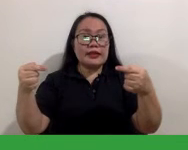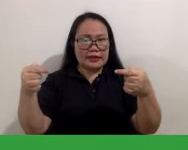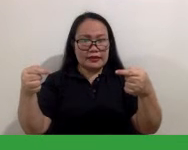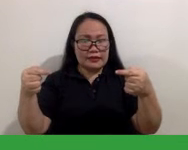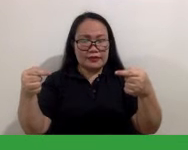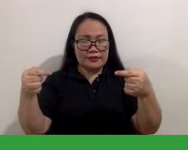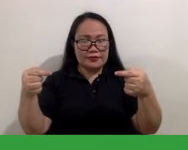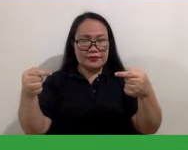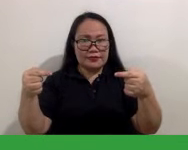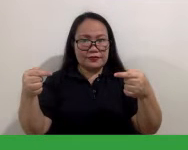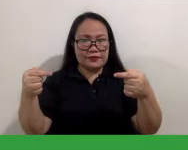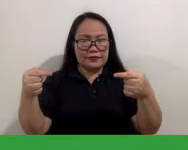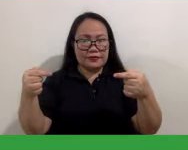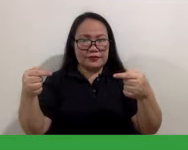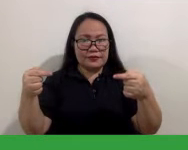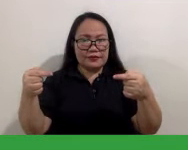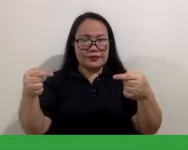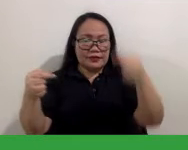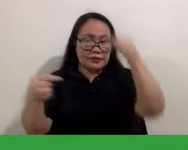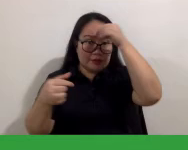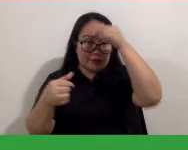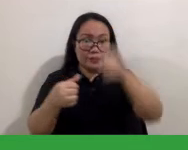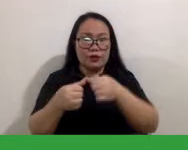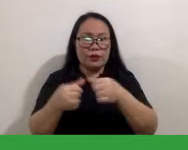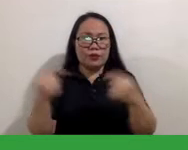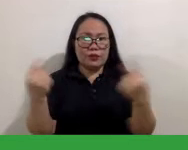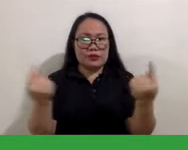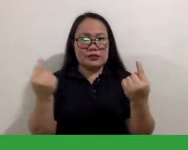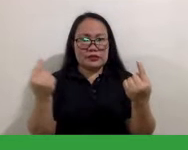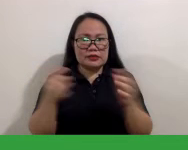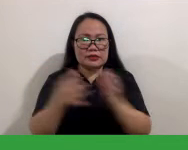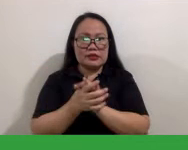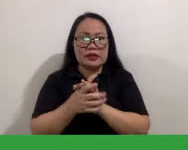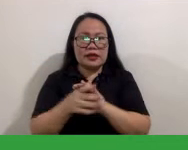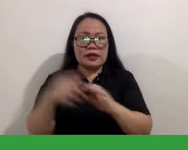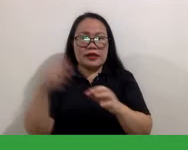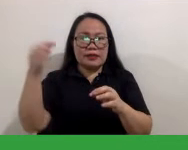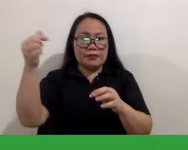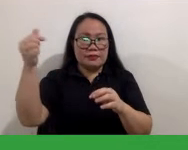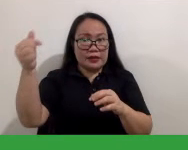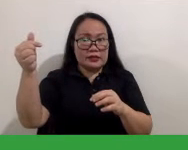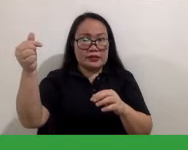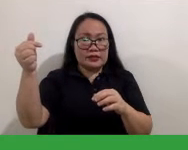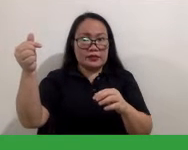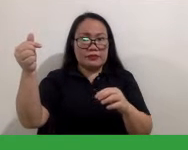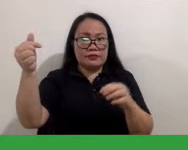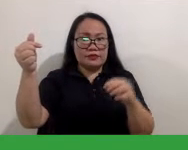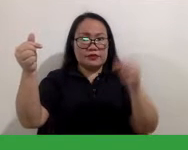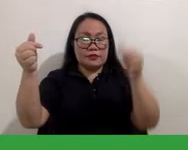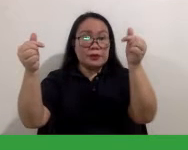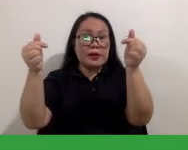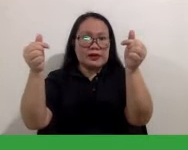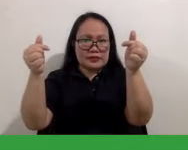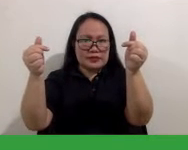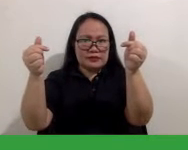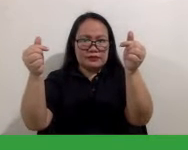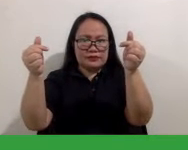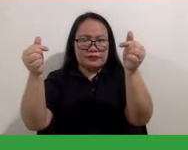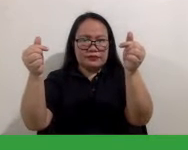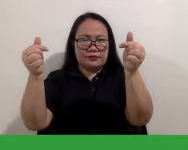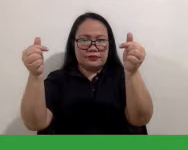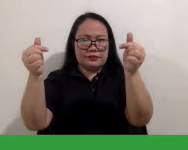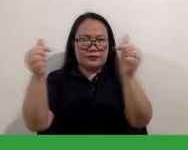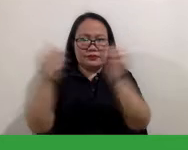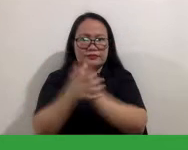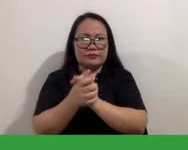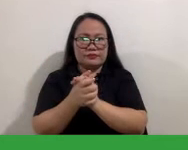natin should also be negative. Tatandaan yan. Kung positive naman, the reciprocal should also